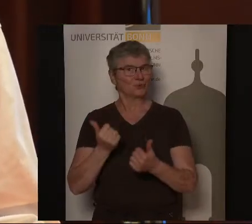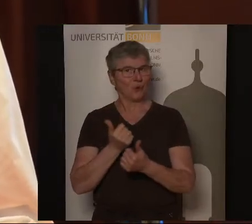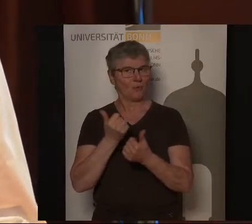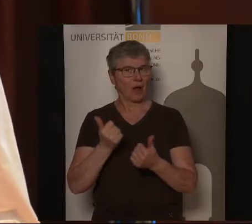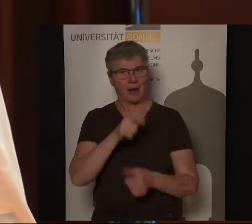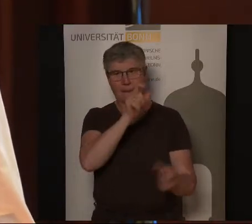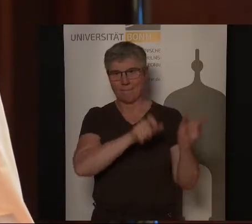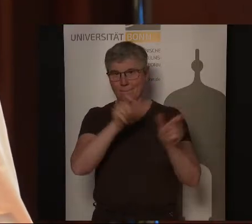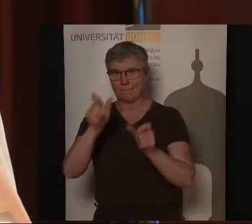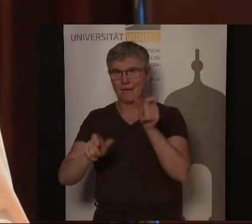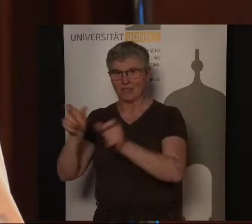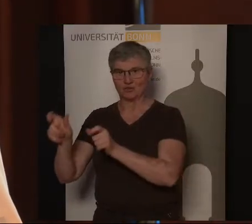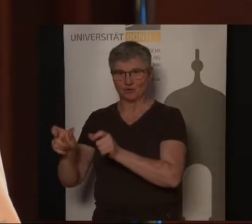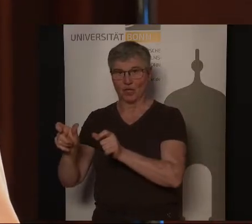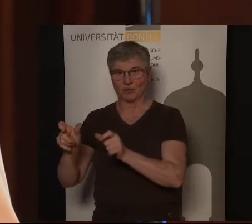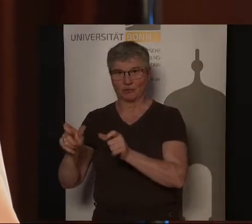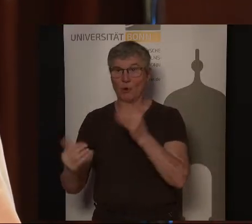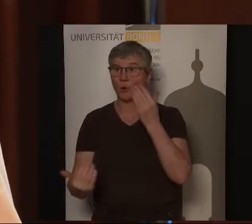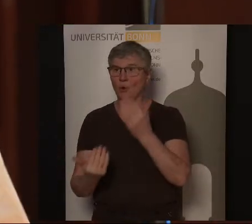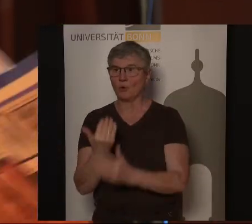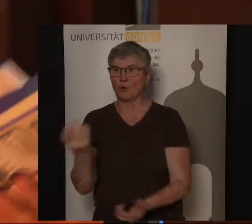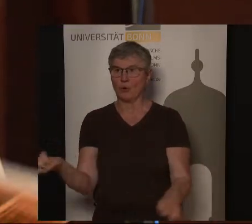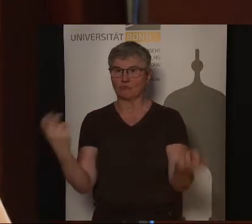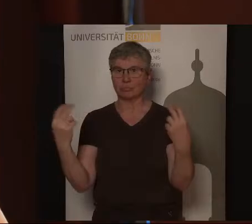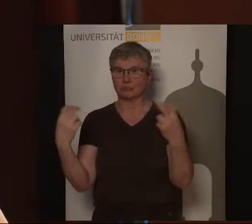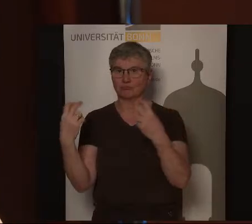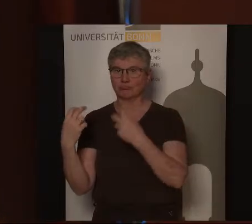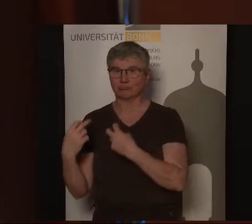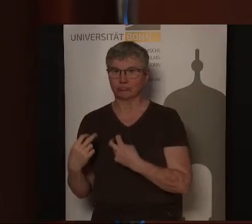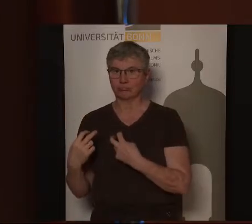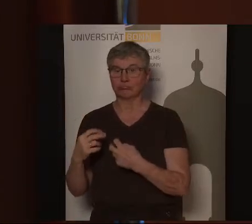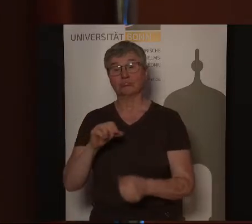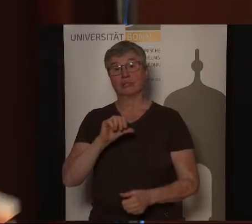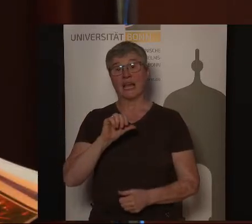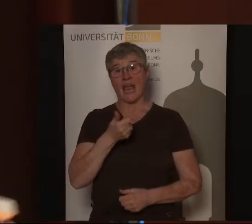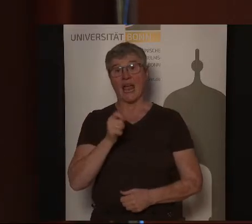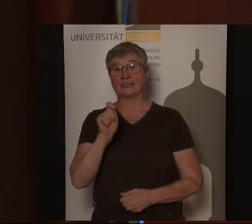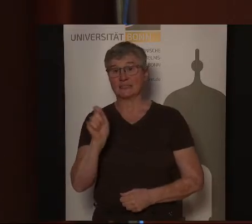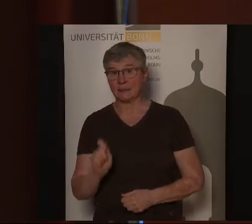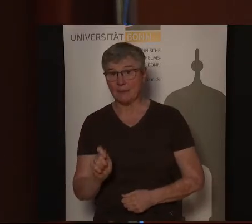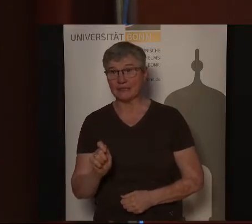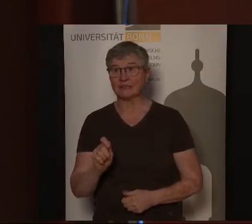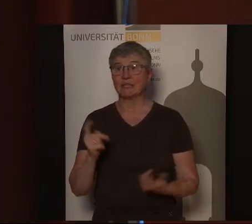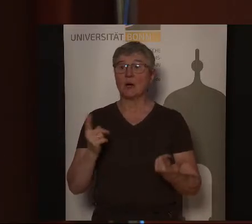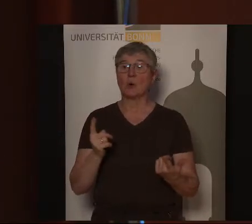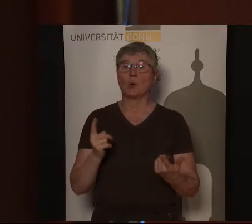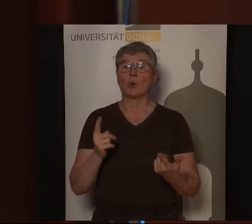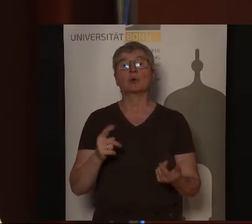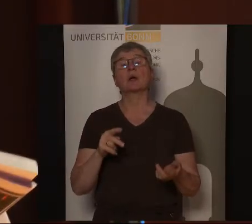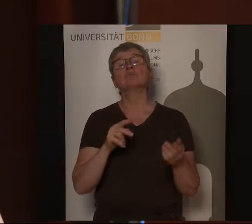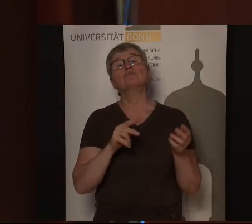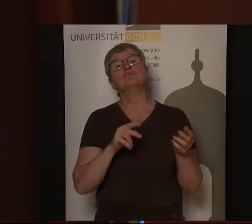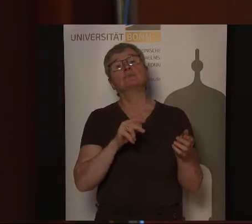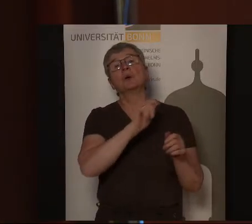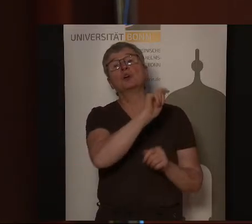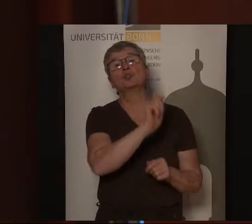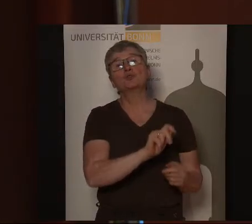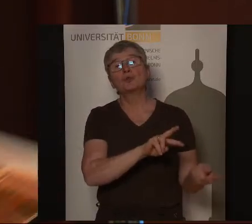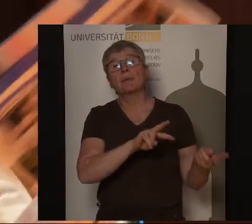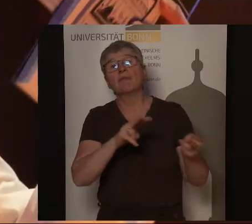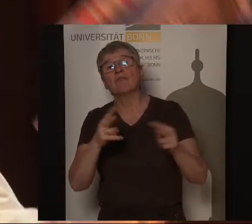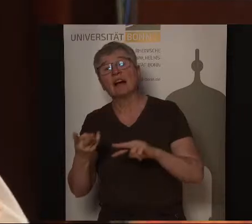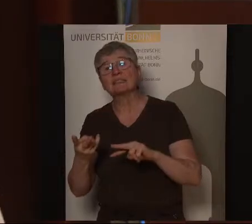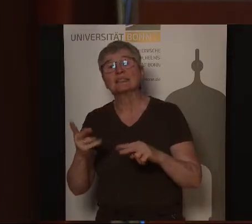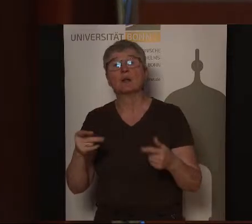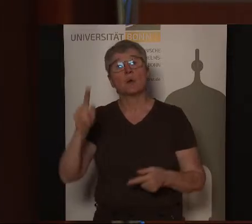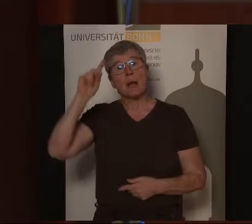us to welcome all of those who are new to our university, be it as a first semester student or because